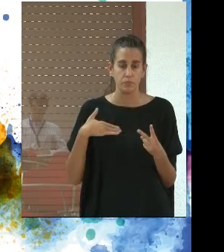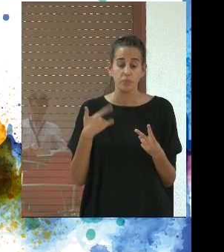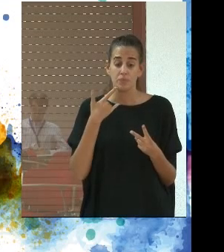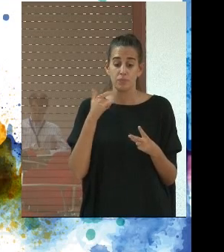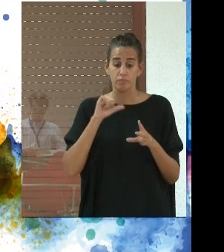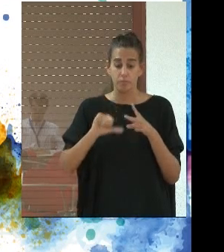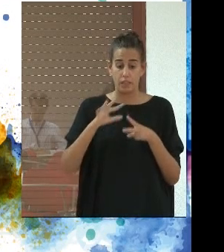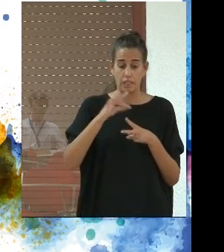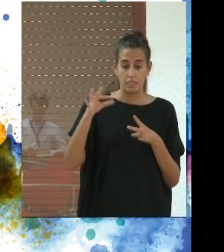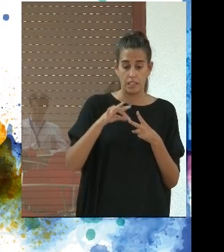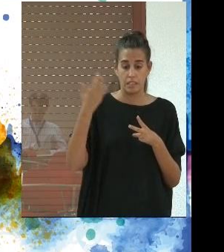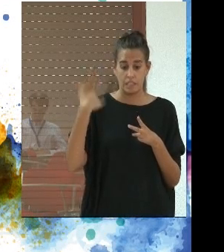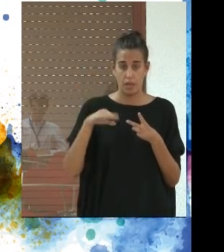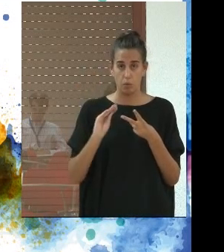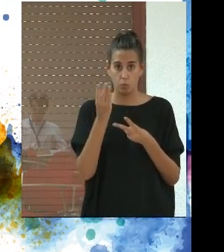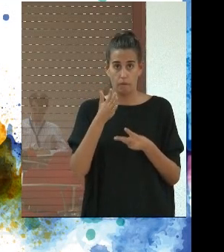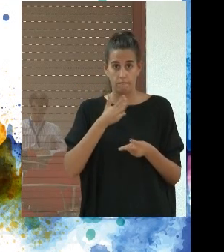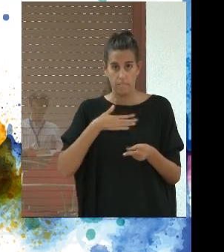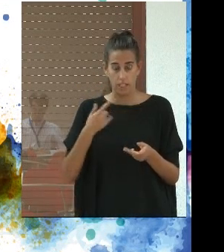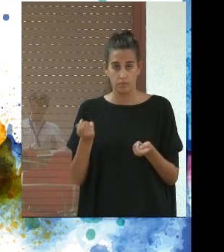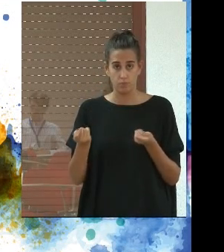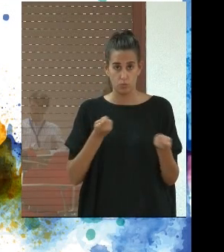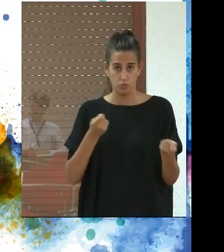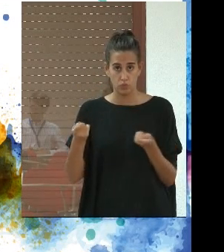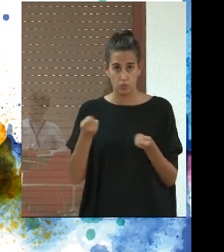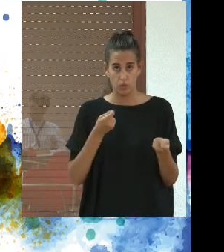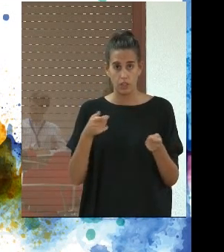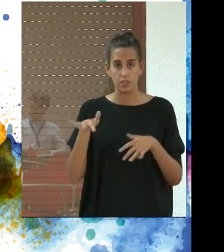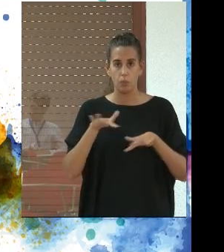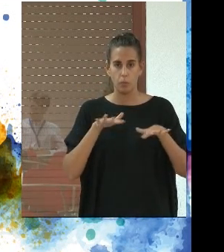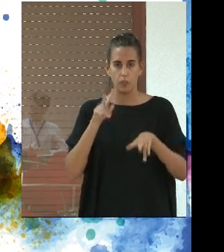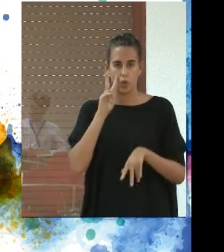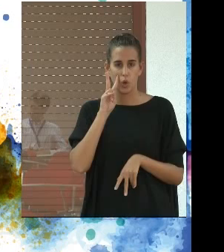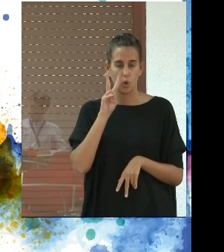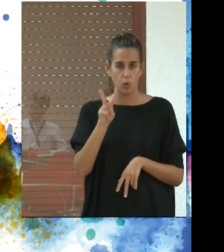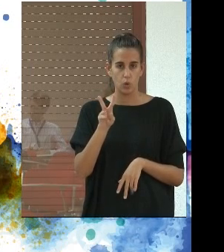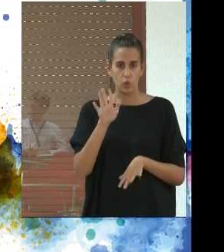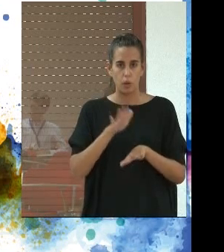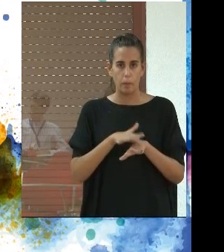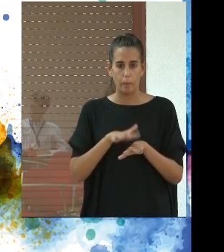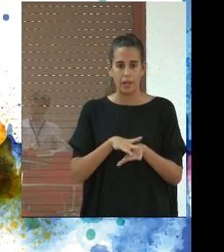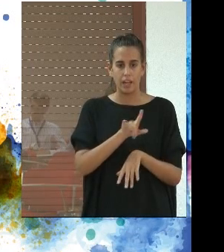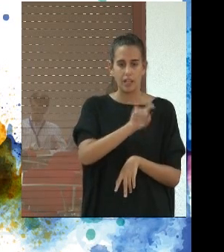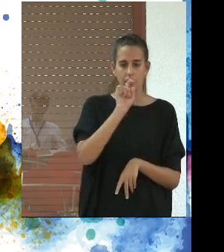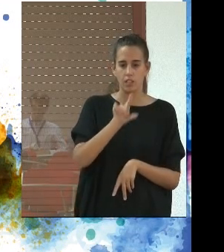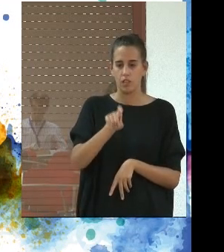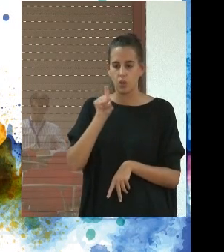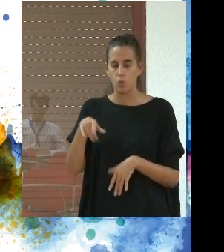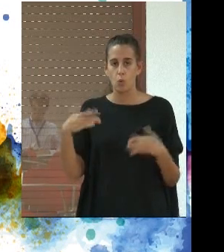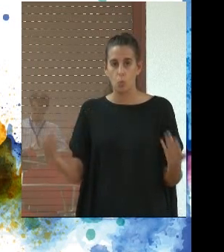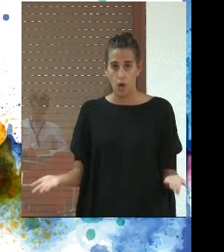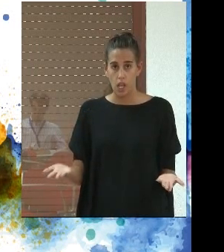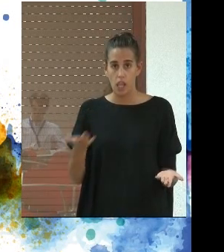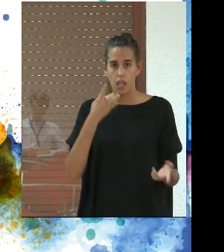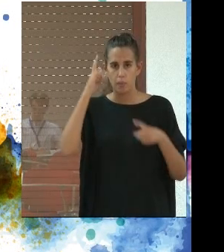within its range of action. And when they use the devices within this range of